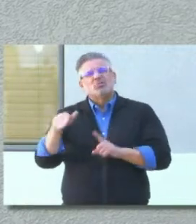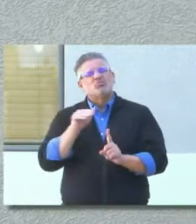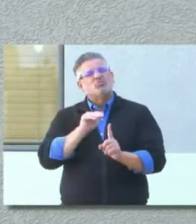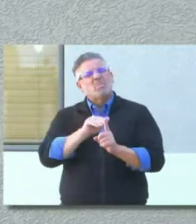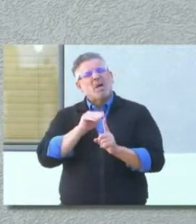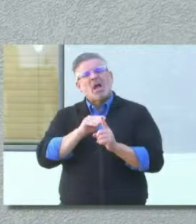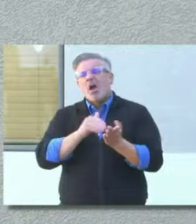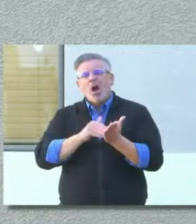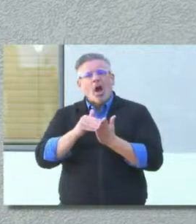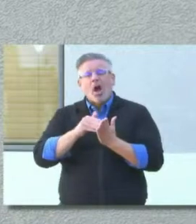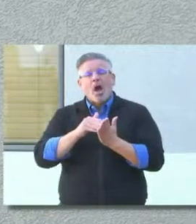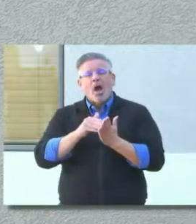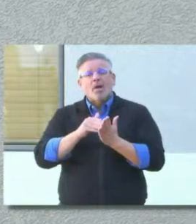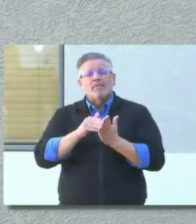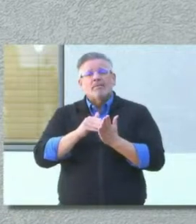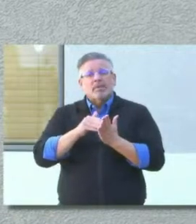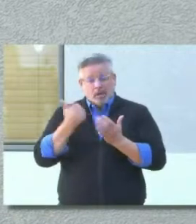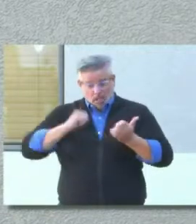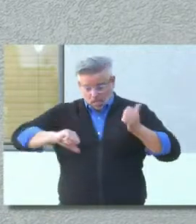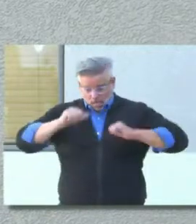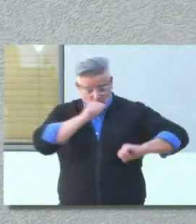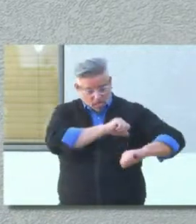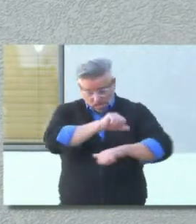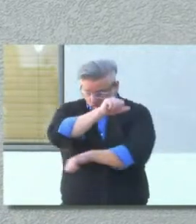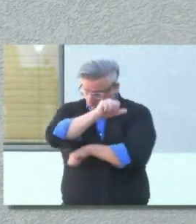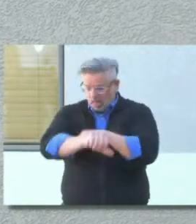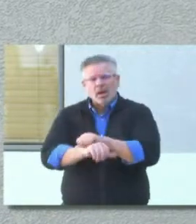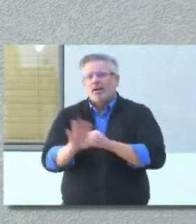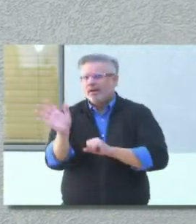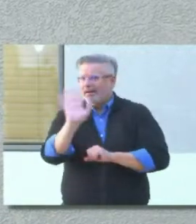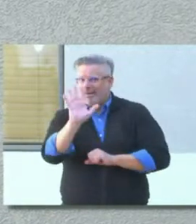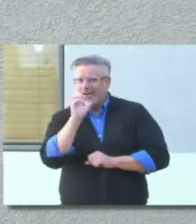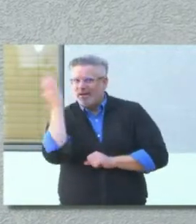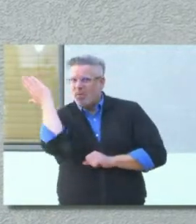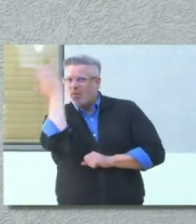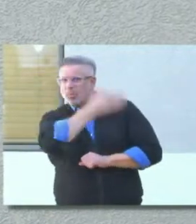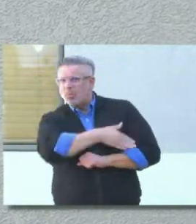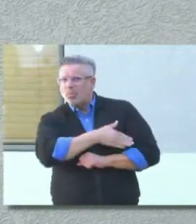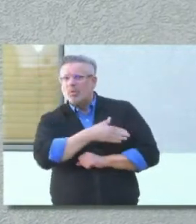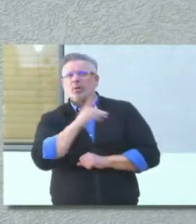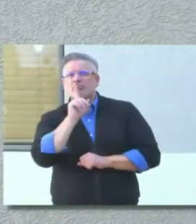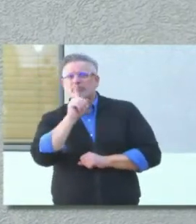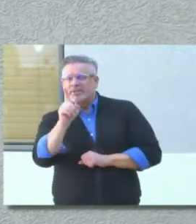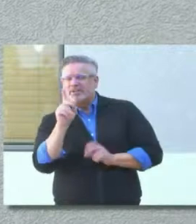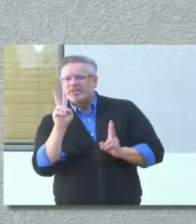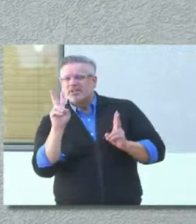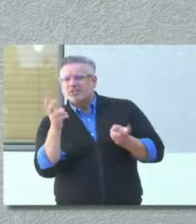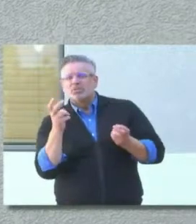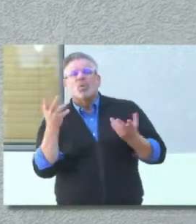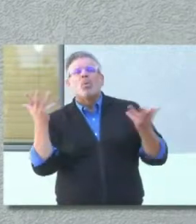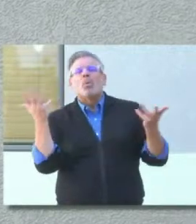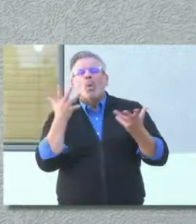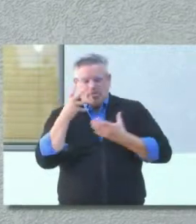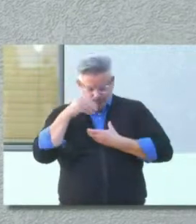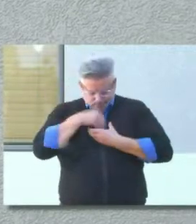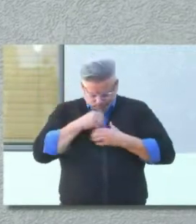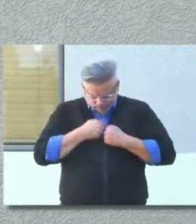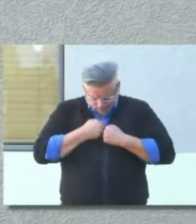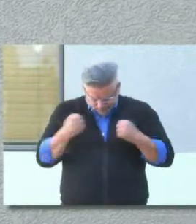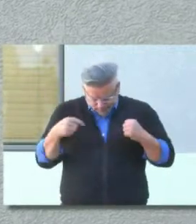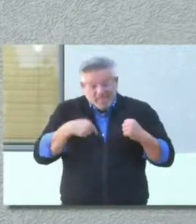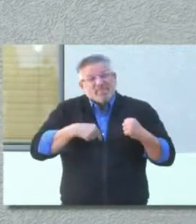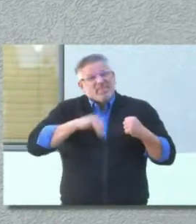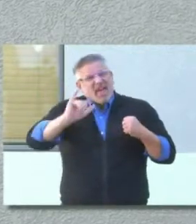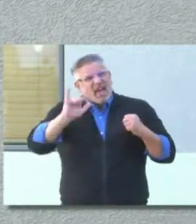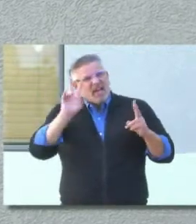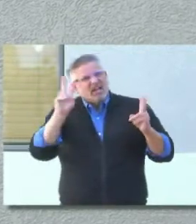that it's often not what we see that is the real issue. It's what lies underneath. And let